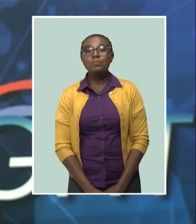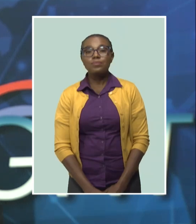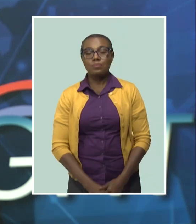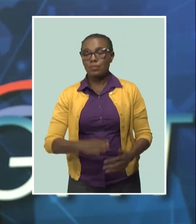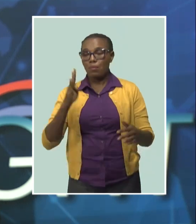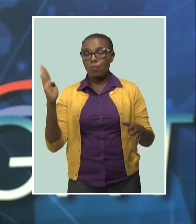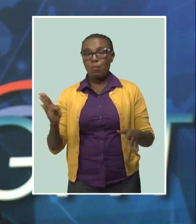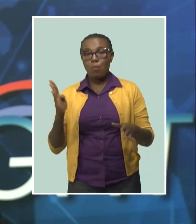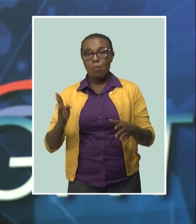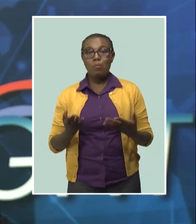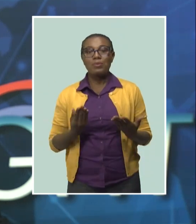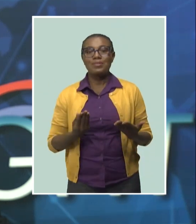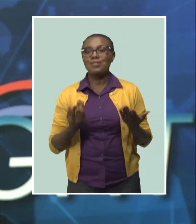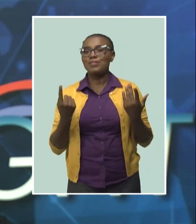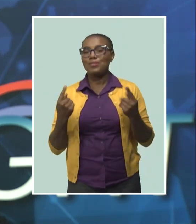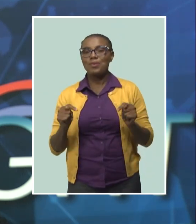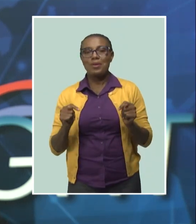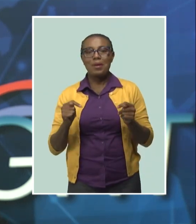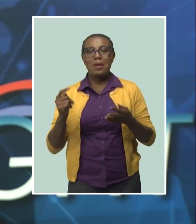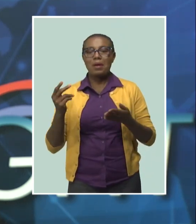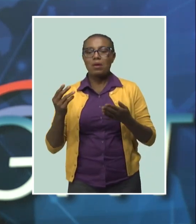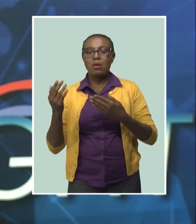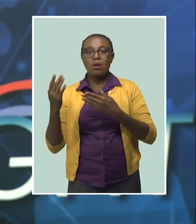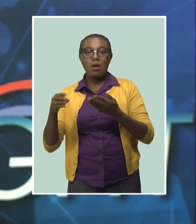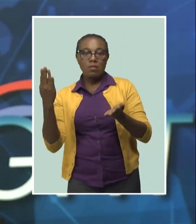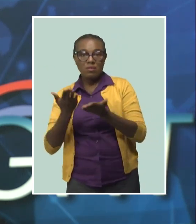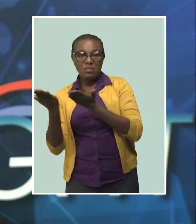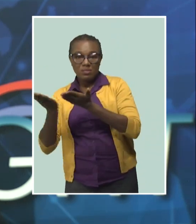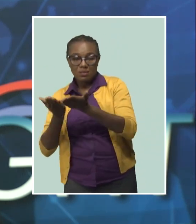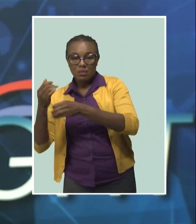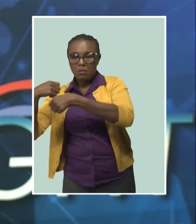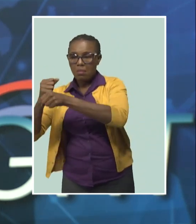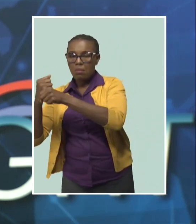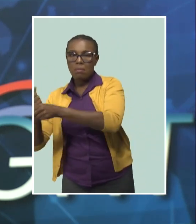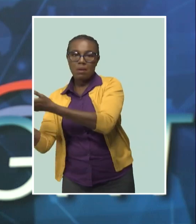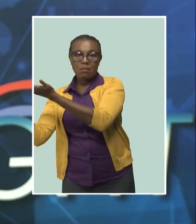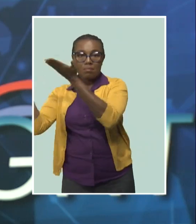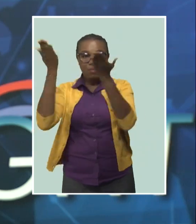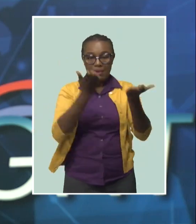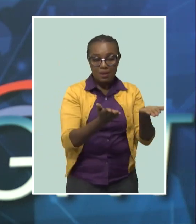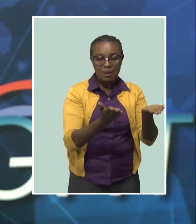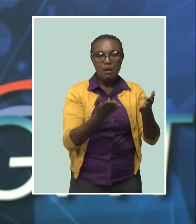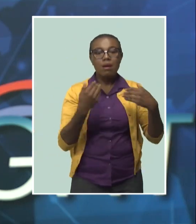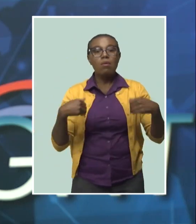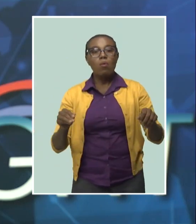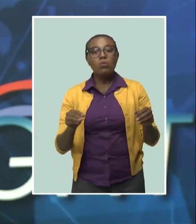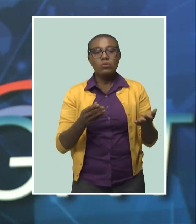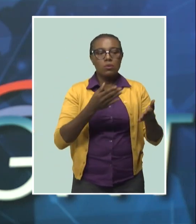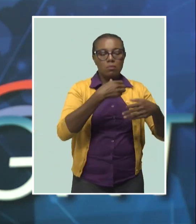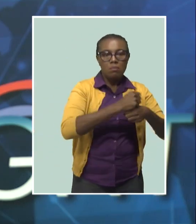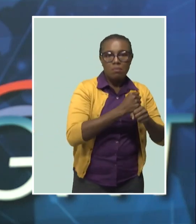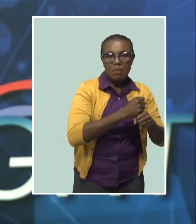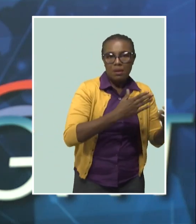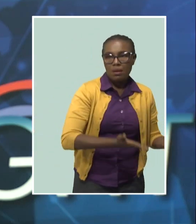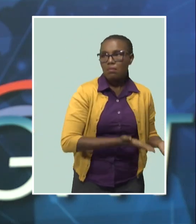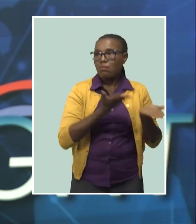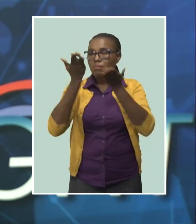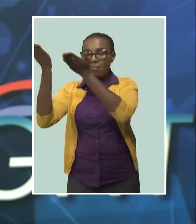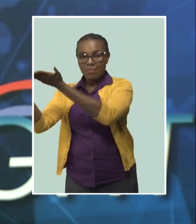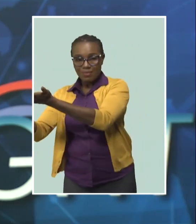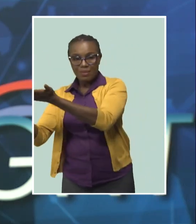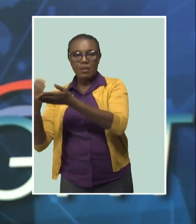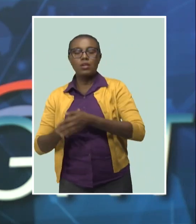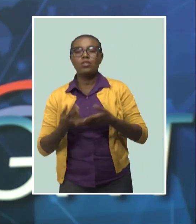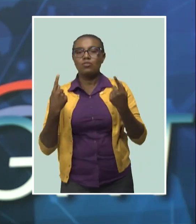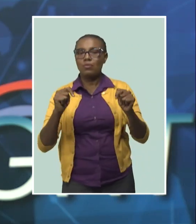Barbados is moving to have its import and export challenges resolved, and it will be hoping to find solutions to its problems at an international forum